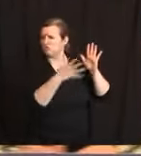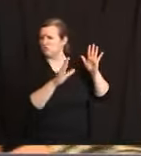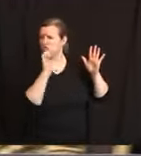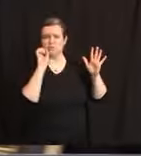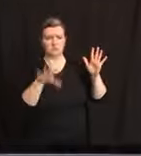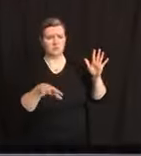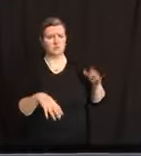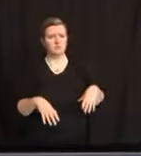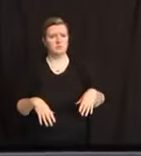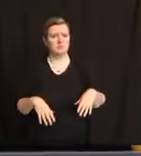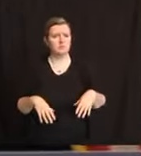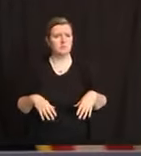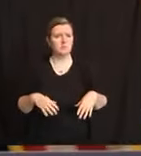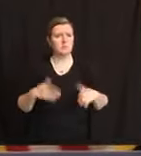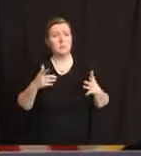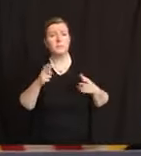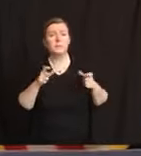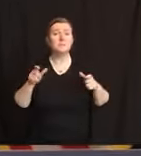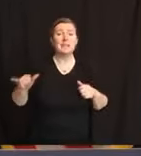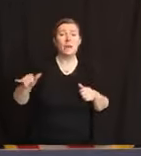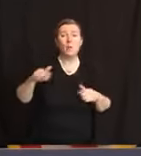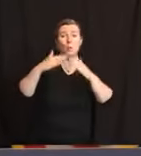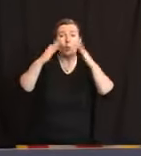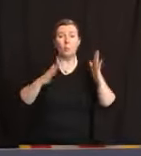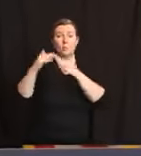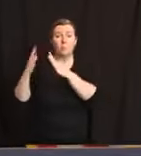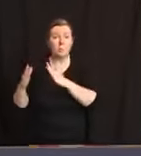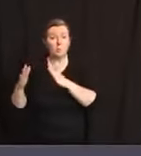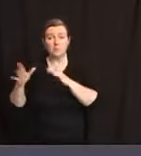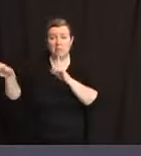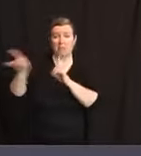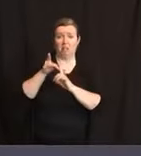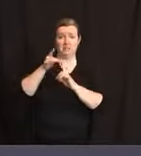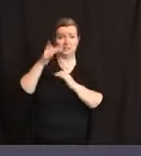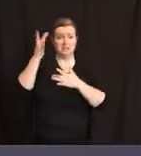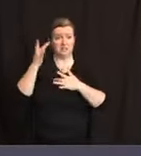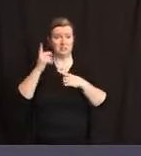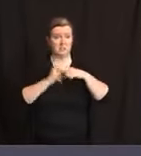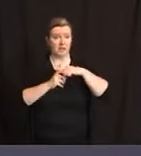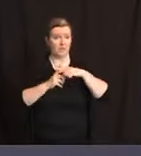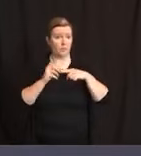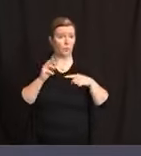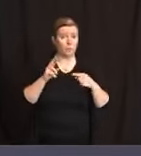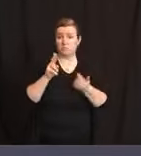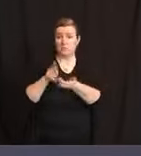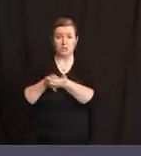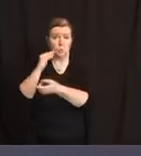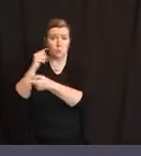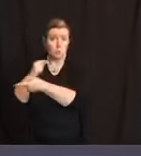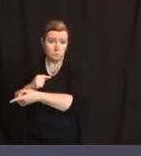mean, are they people who are staying at home? Are they people who are essential workers, who are amongst other people?